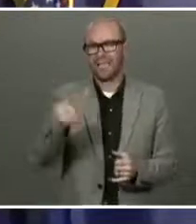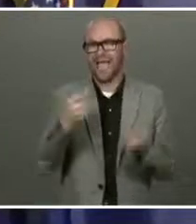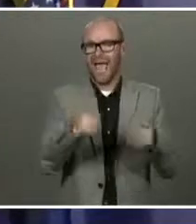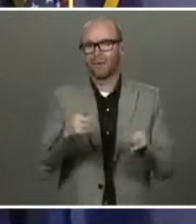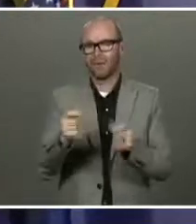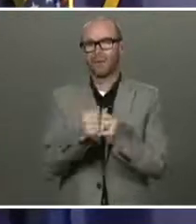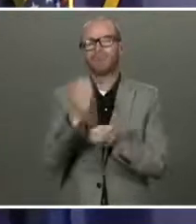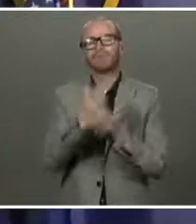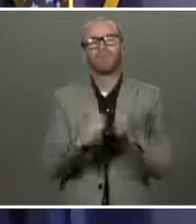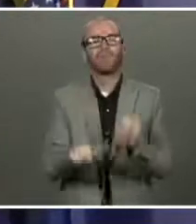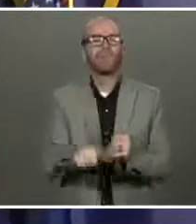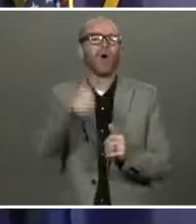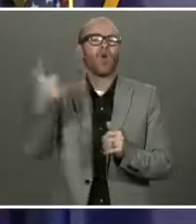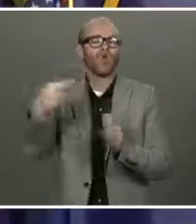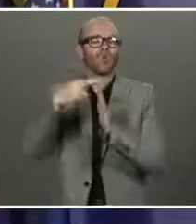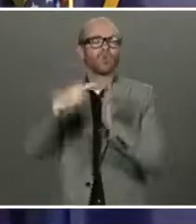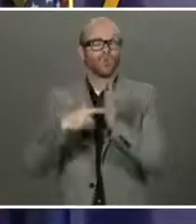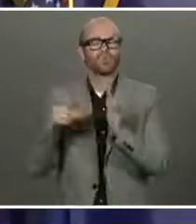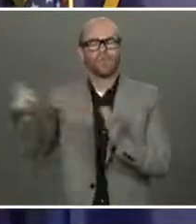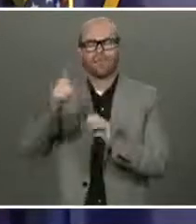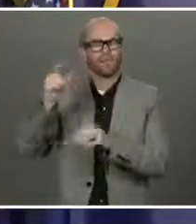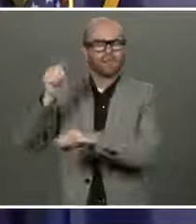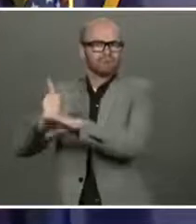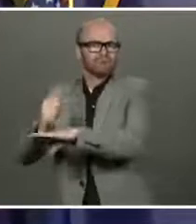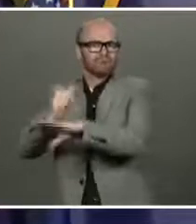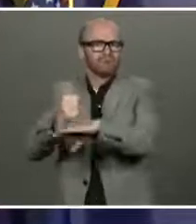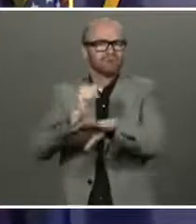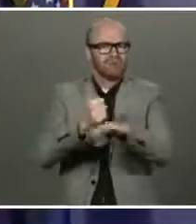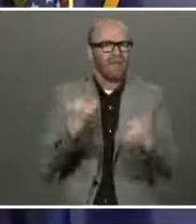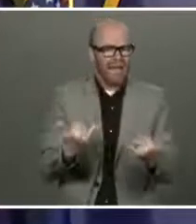of the other rules that they've promulgated,